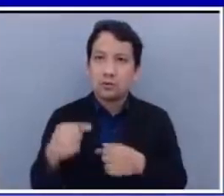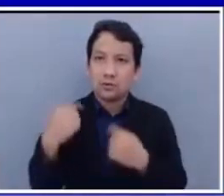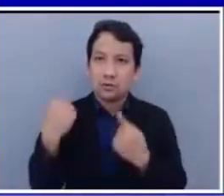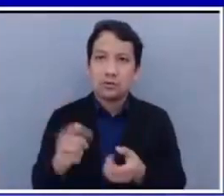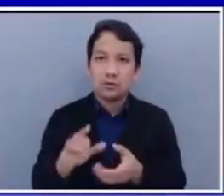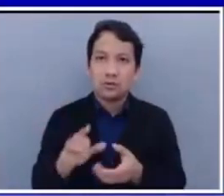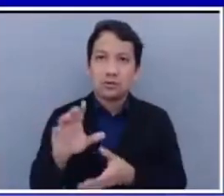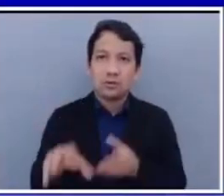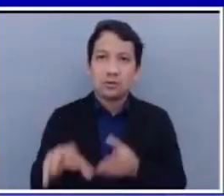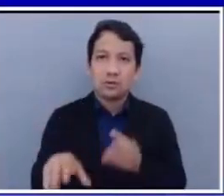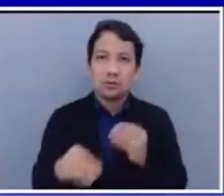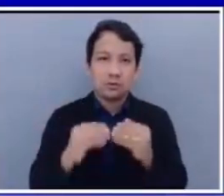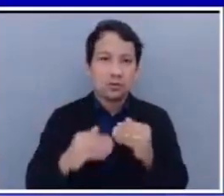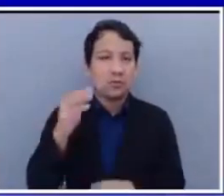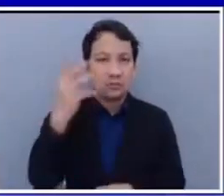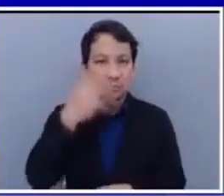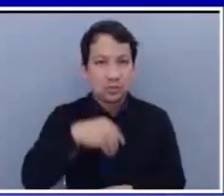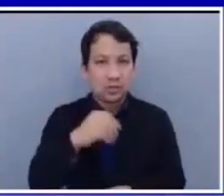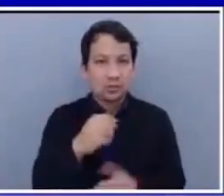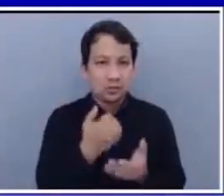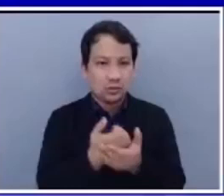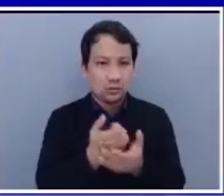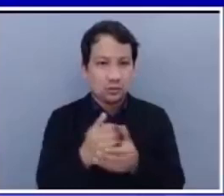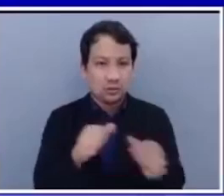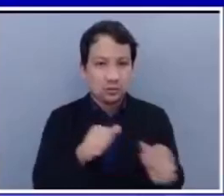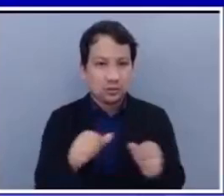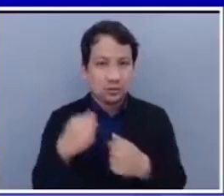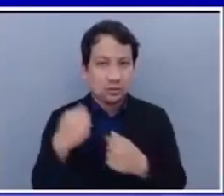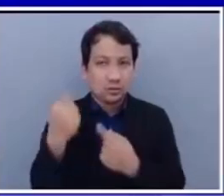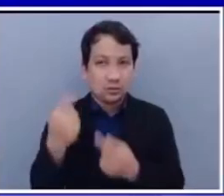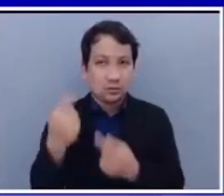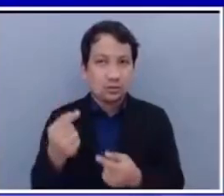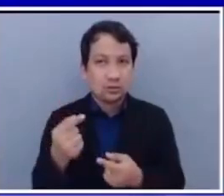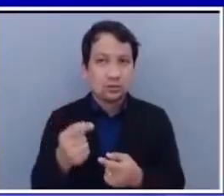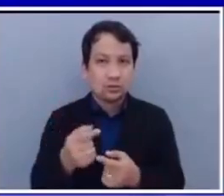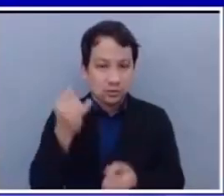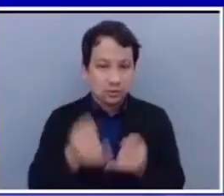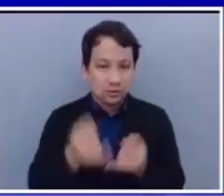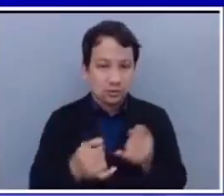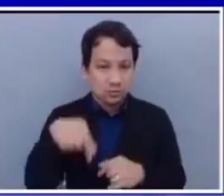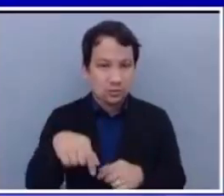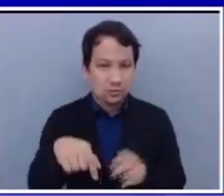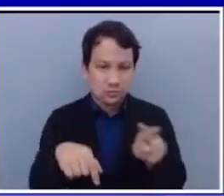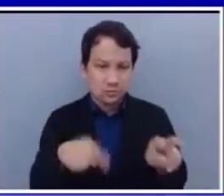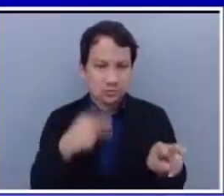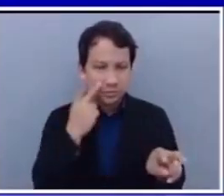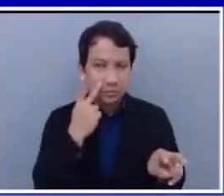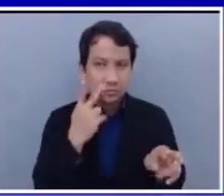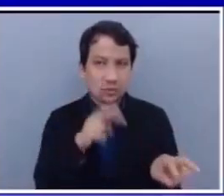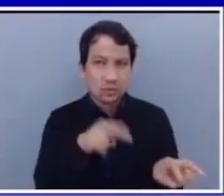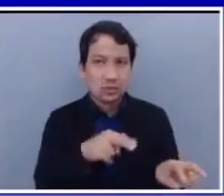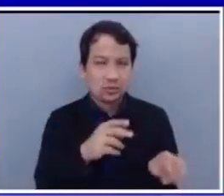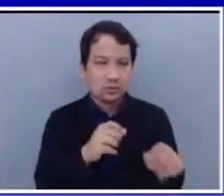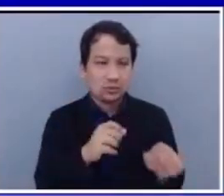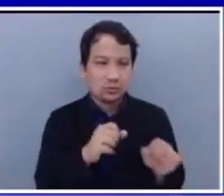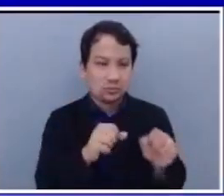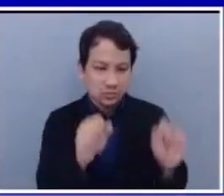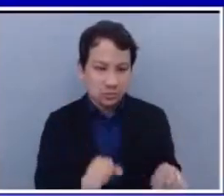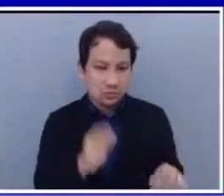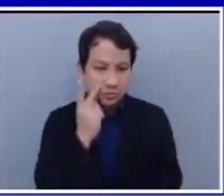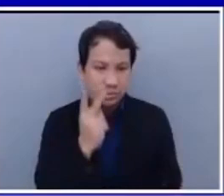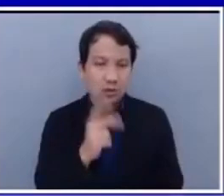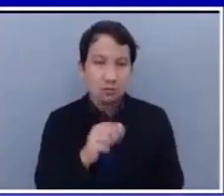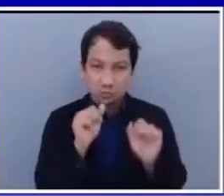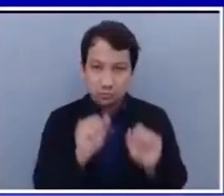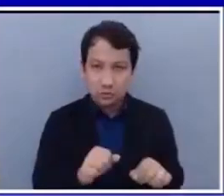mataas, maganda ang economic activity during the last quarter. So if we look at seasonality, we can actually